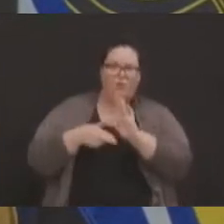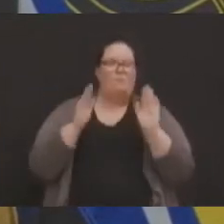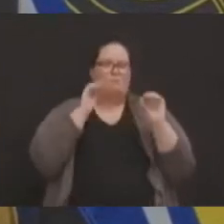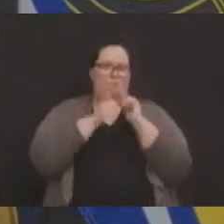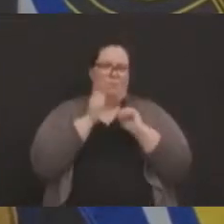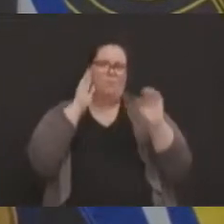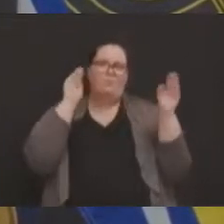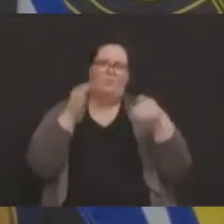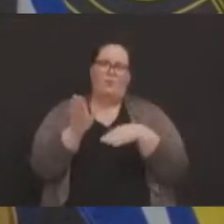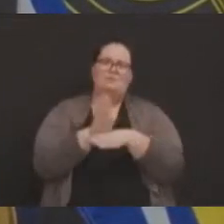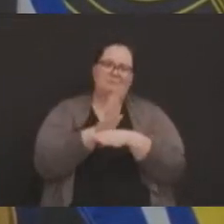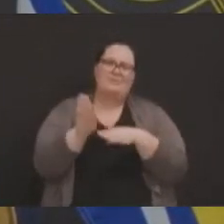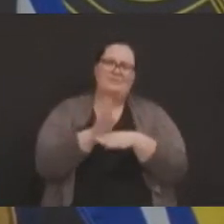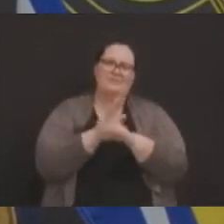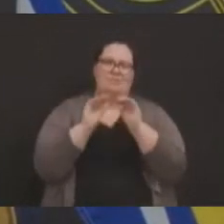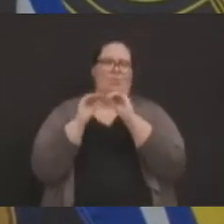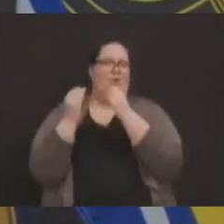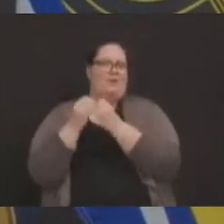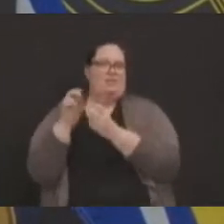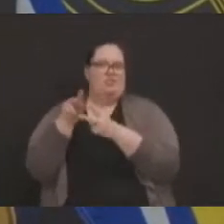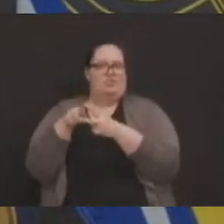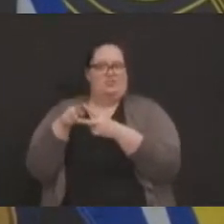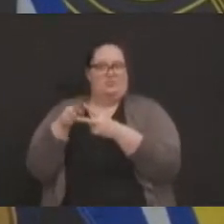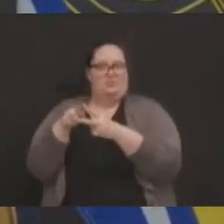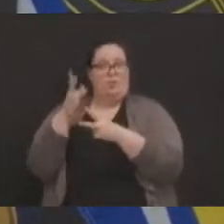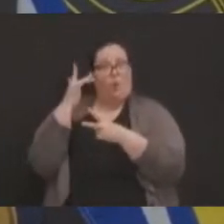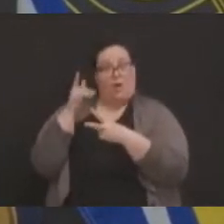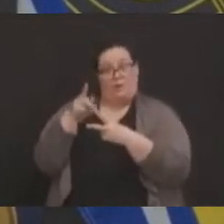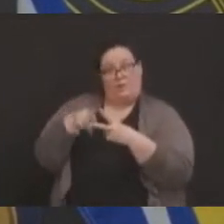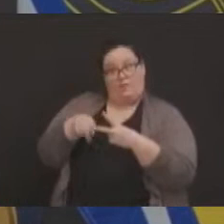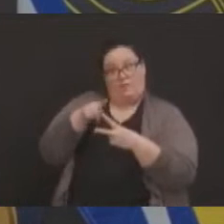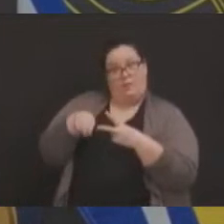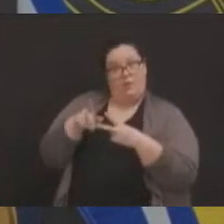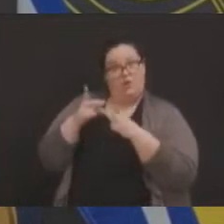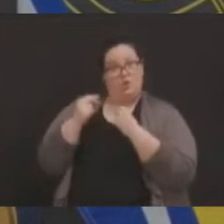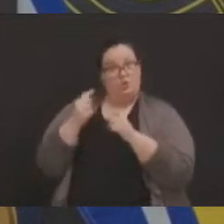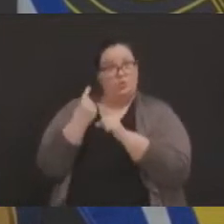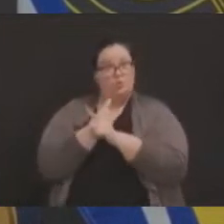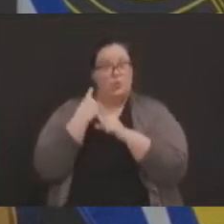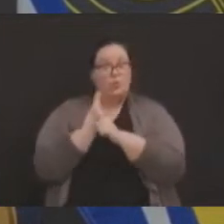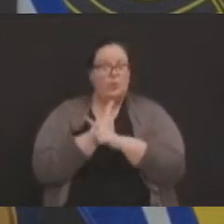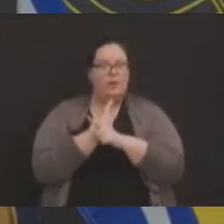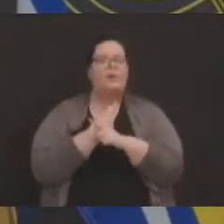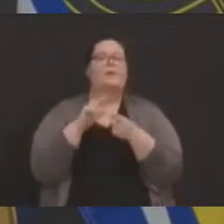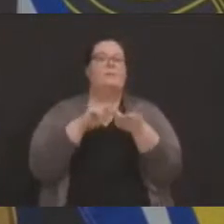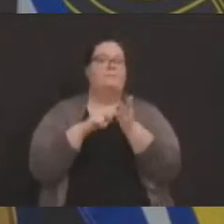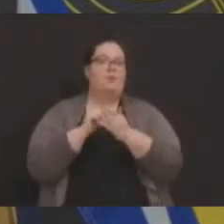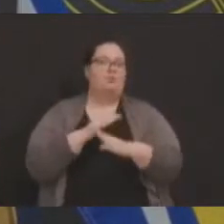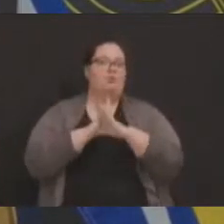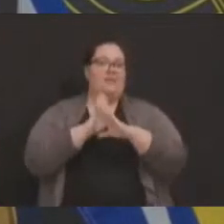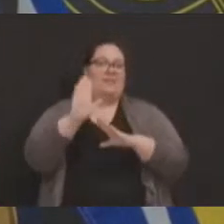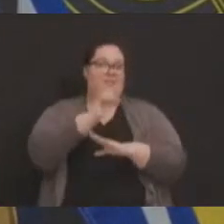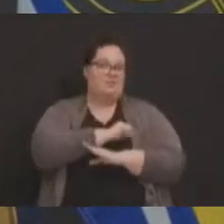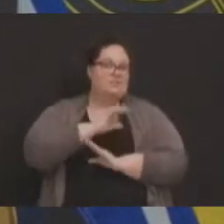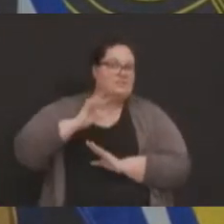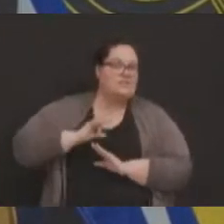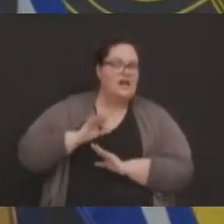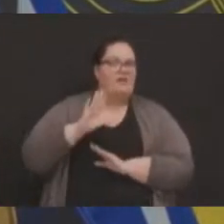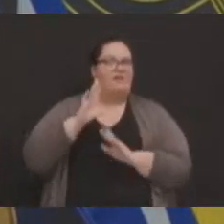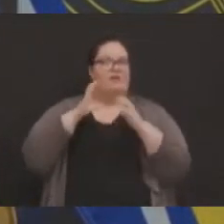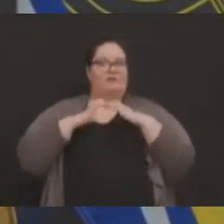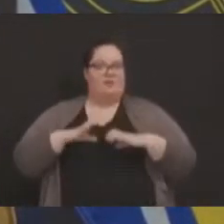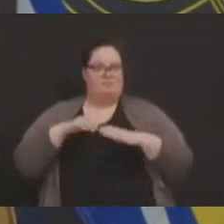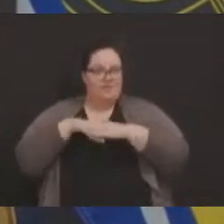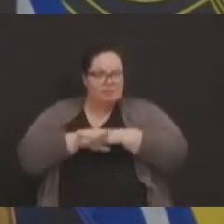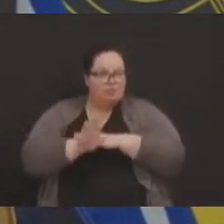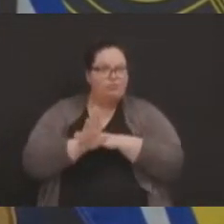and customers and goes a long way to protecting our community as a whole. We recognize this hasn't been